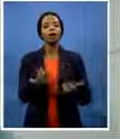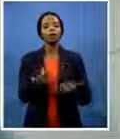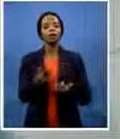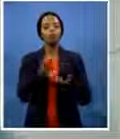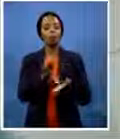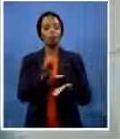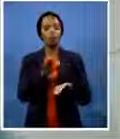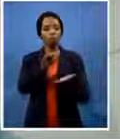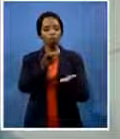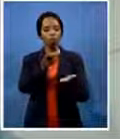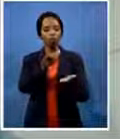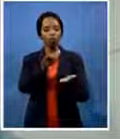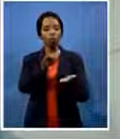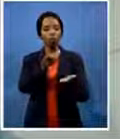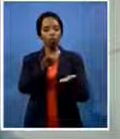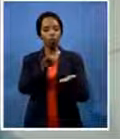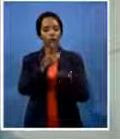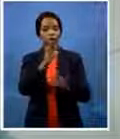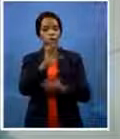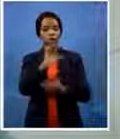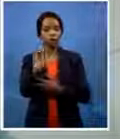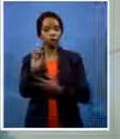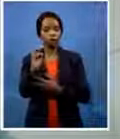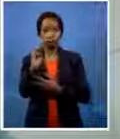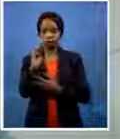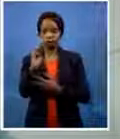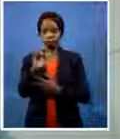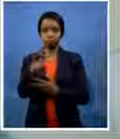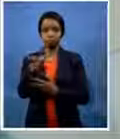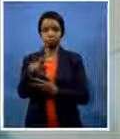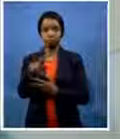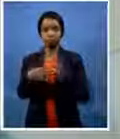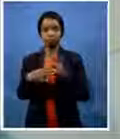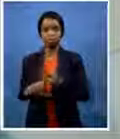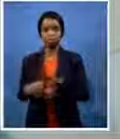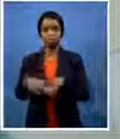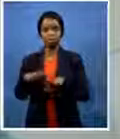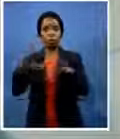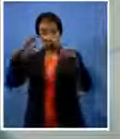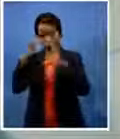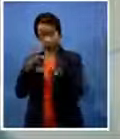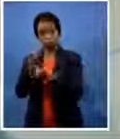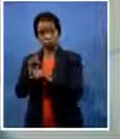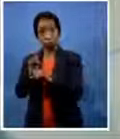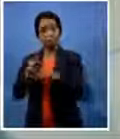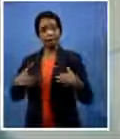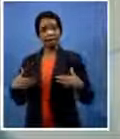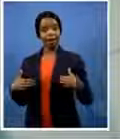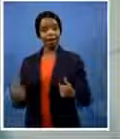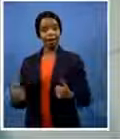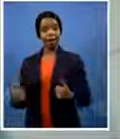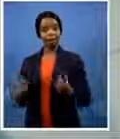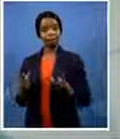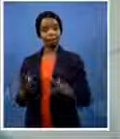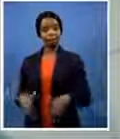parts, particularly around health and the relief to for hunger and social distress, support for companies